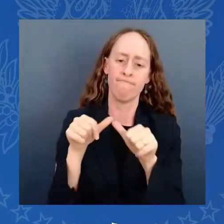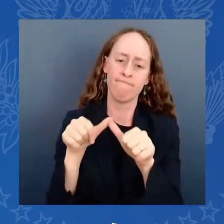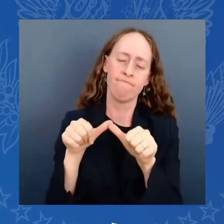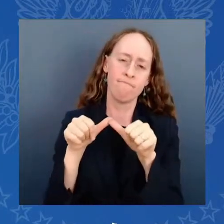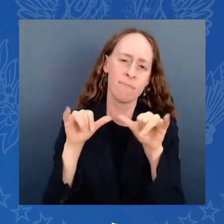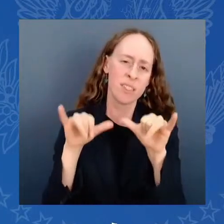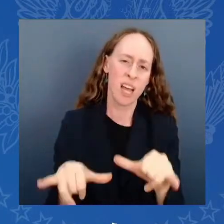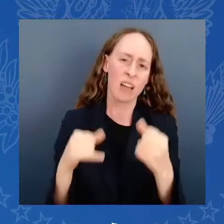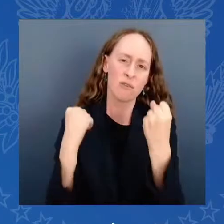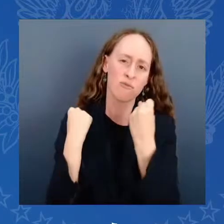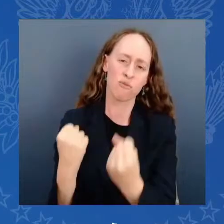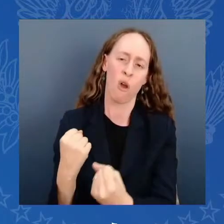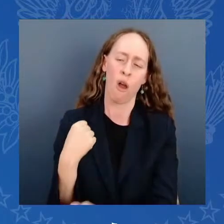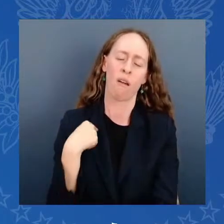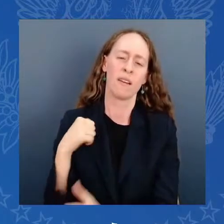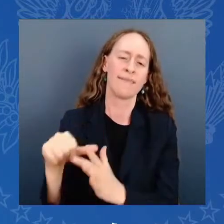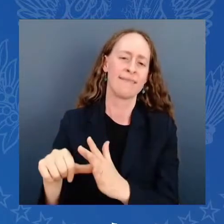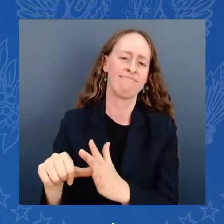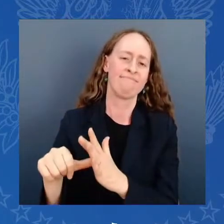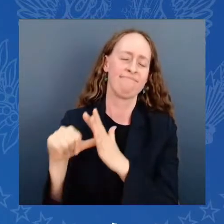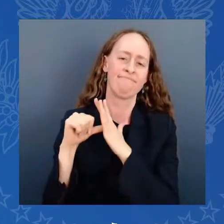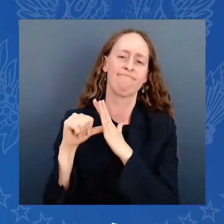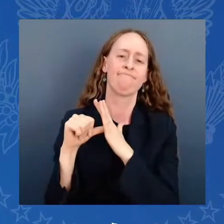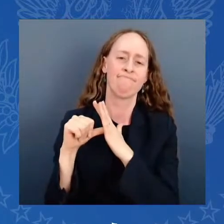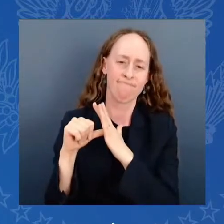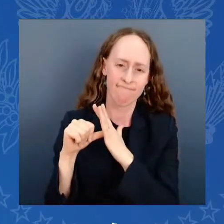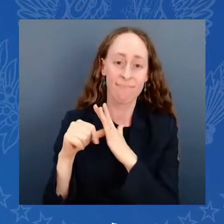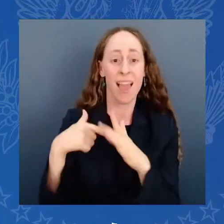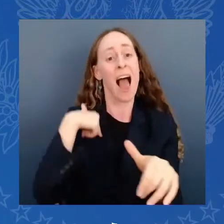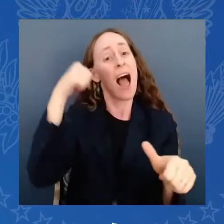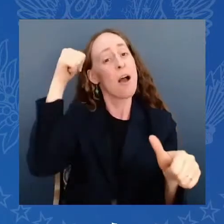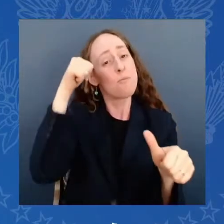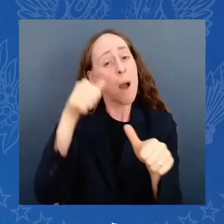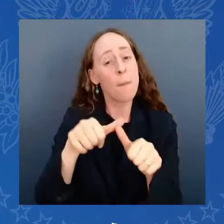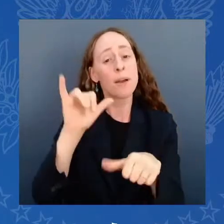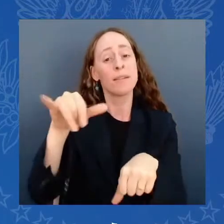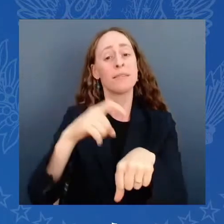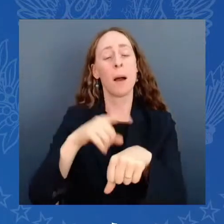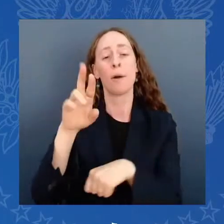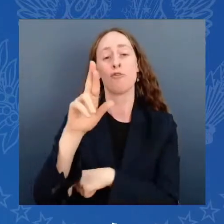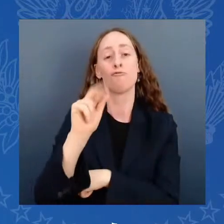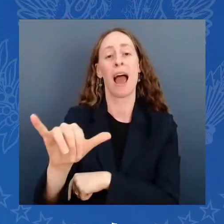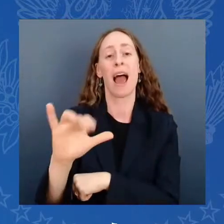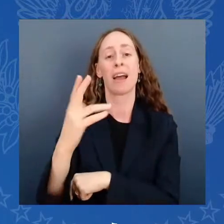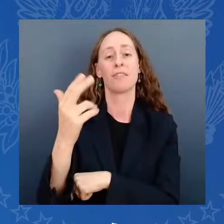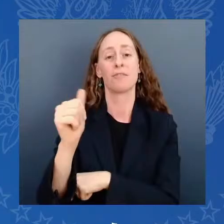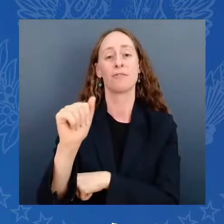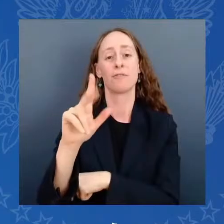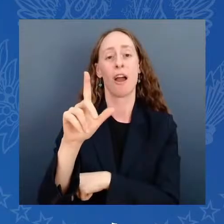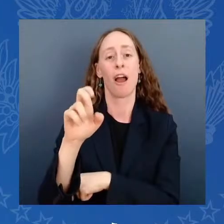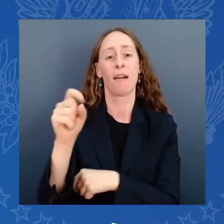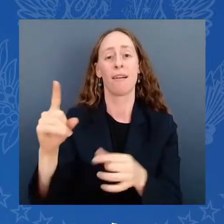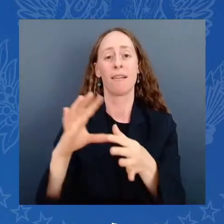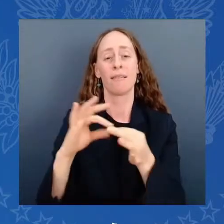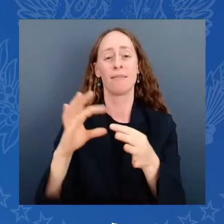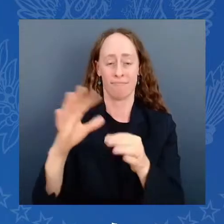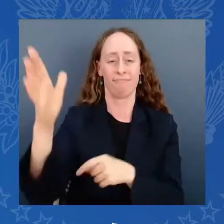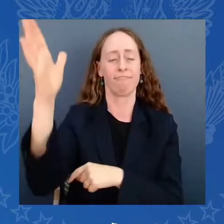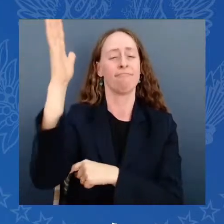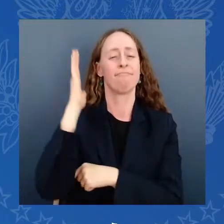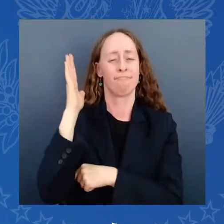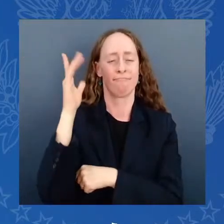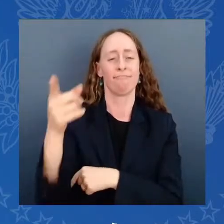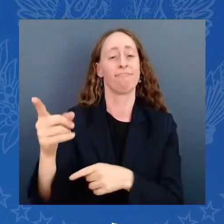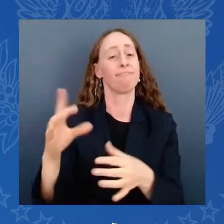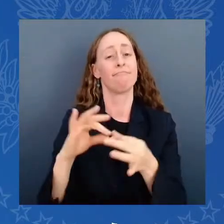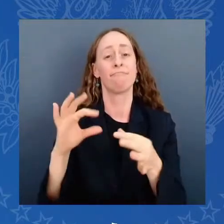Ray Charles said it best when he started his recording of America the Beautiful with the third